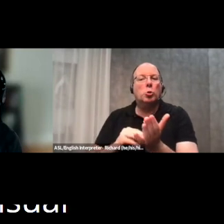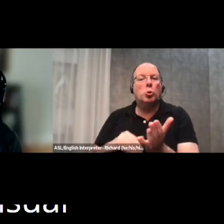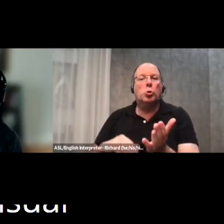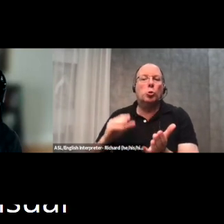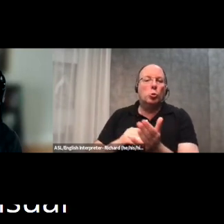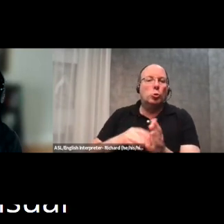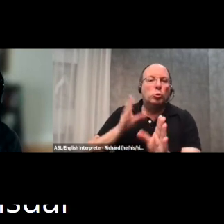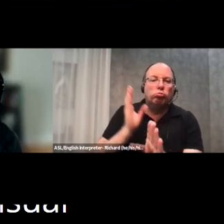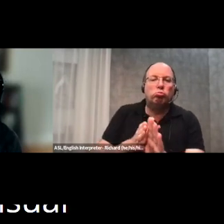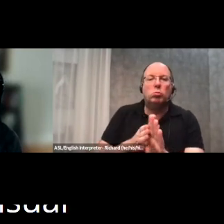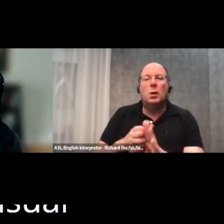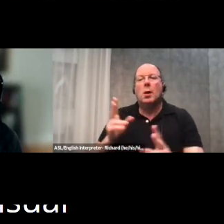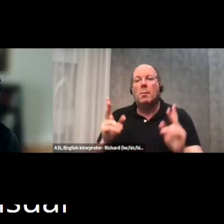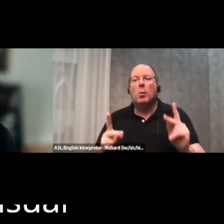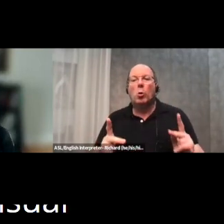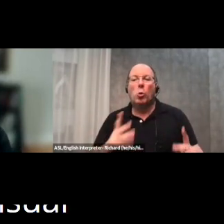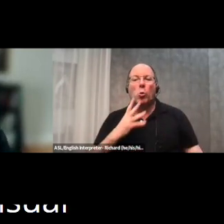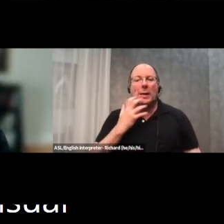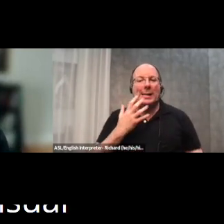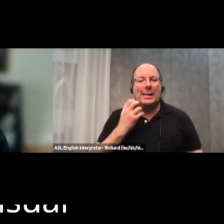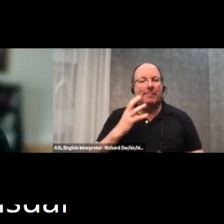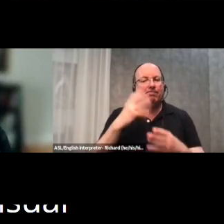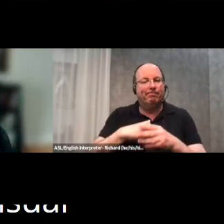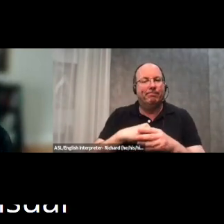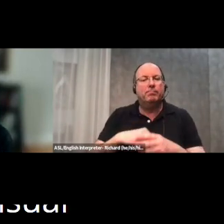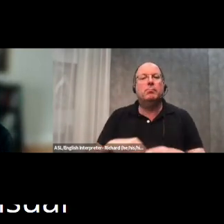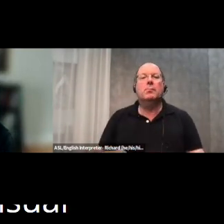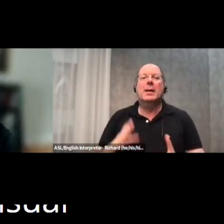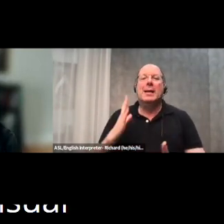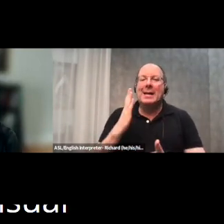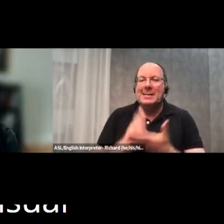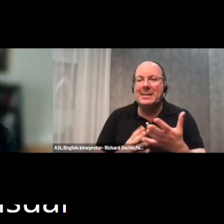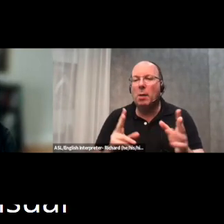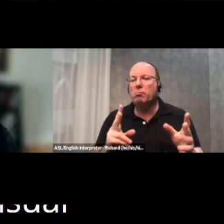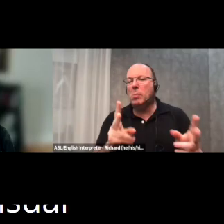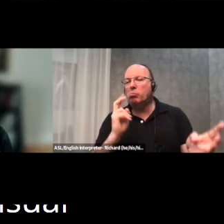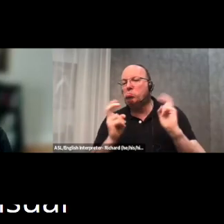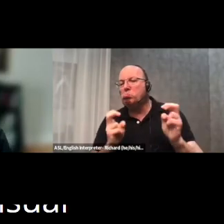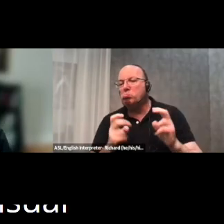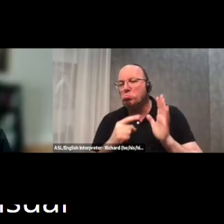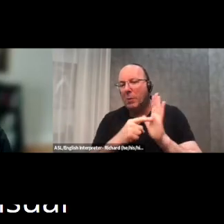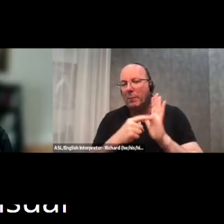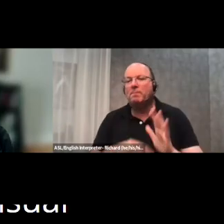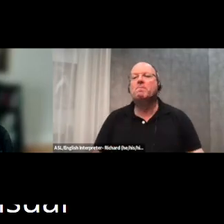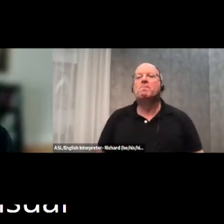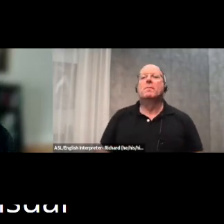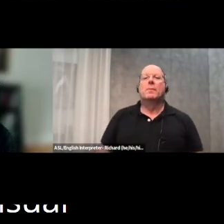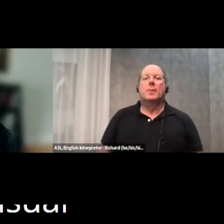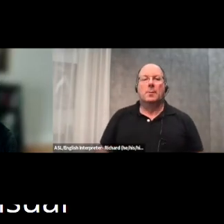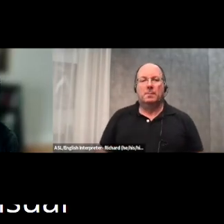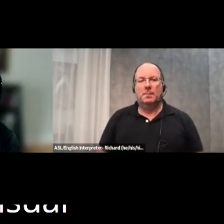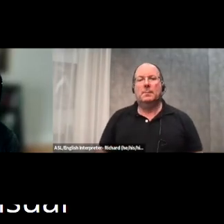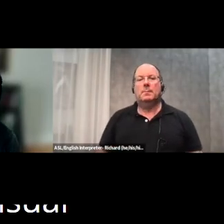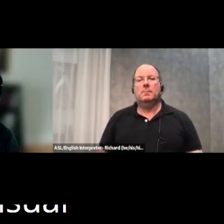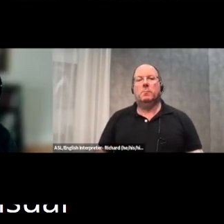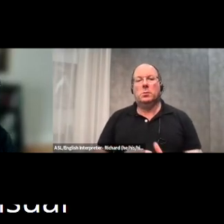folks who are kinky. And I just picked out a few sample guidelines. So first, understand